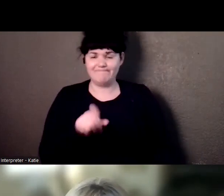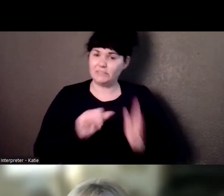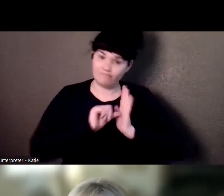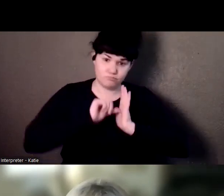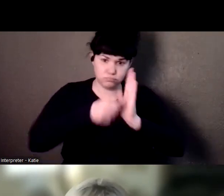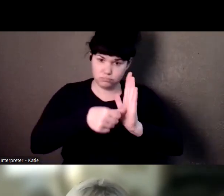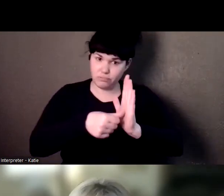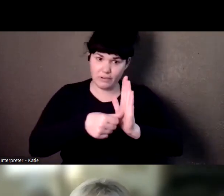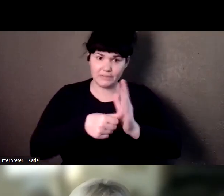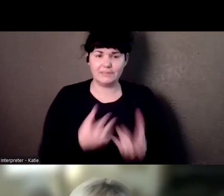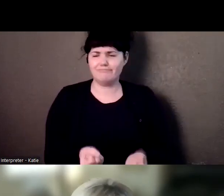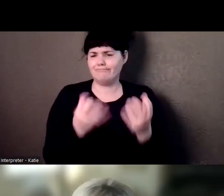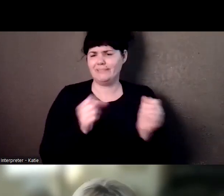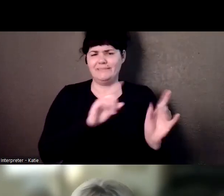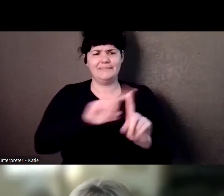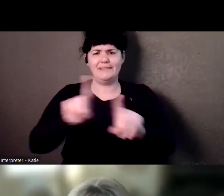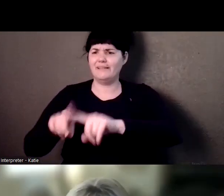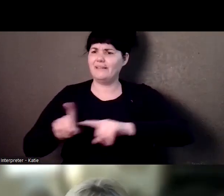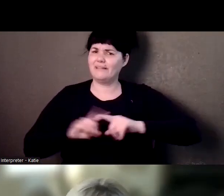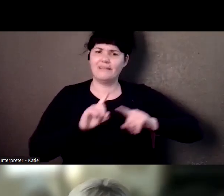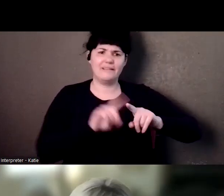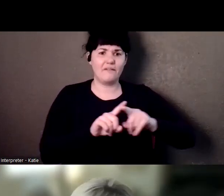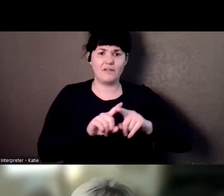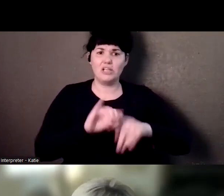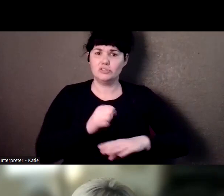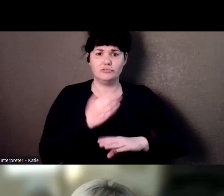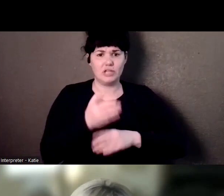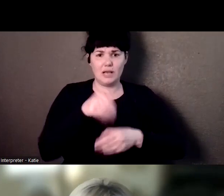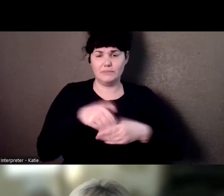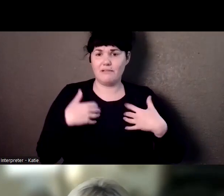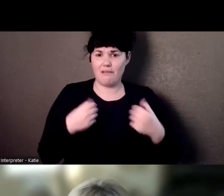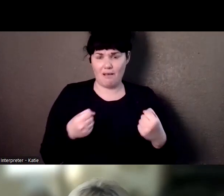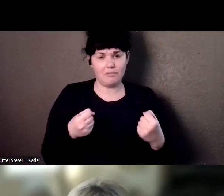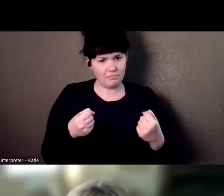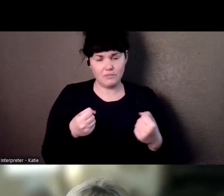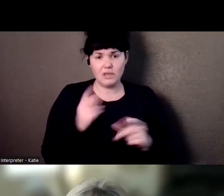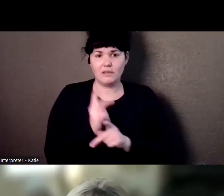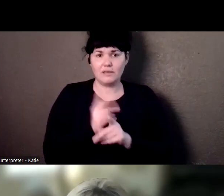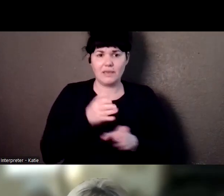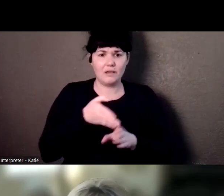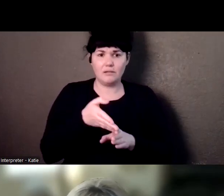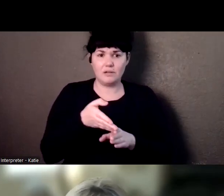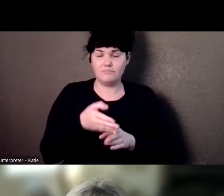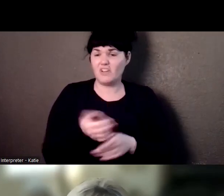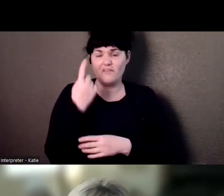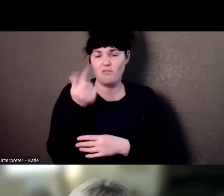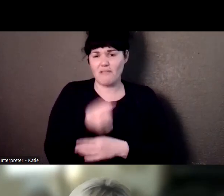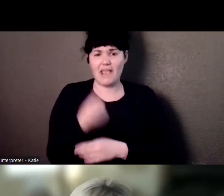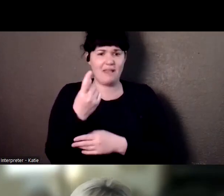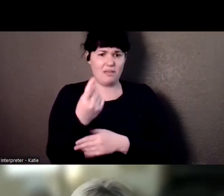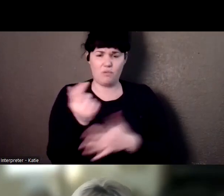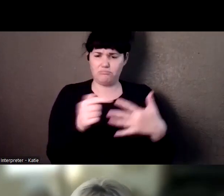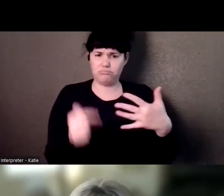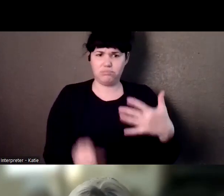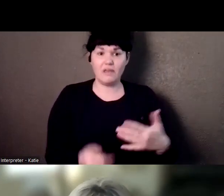There is a job to fit everyone's interests, talents, and capacity, from entry-level training right out of high school